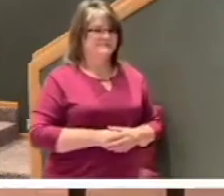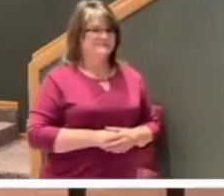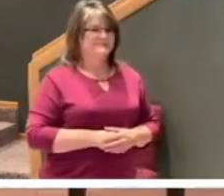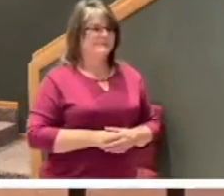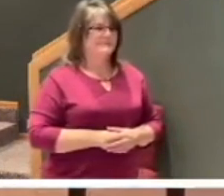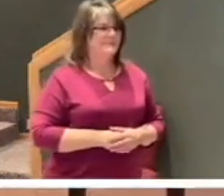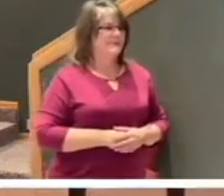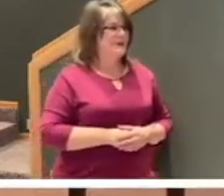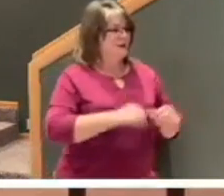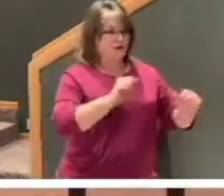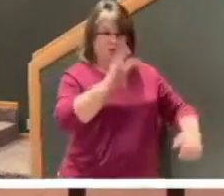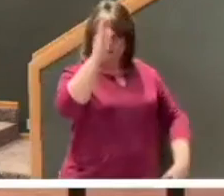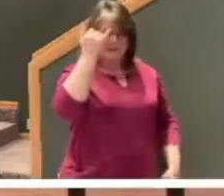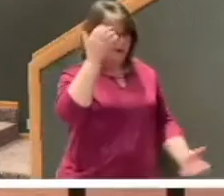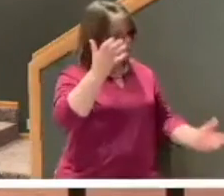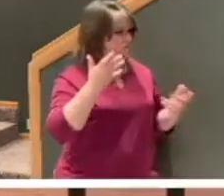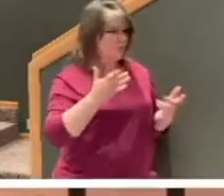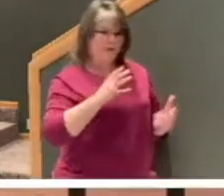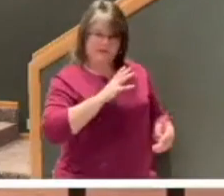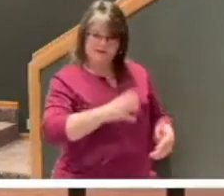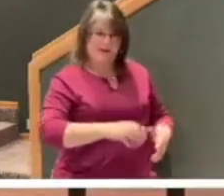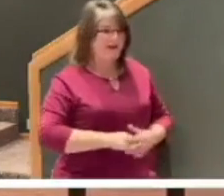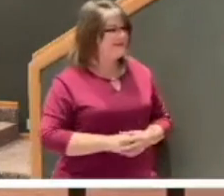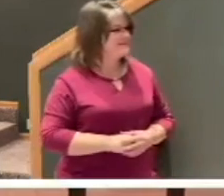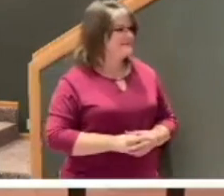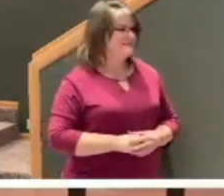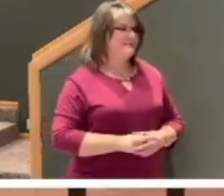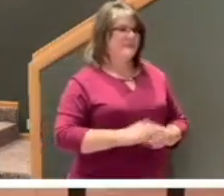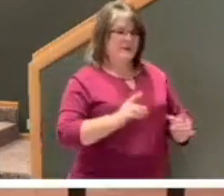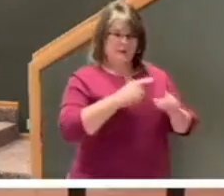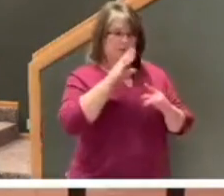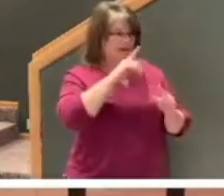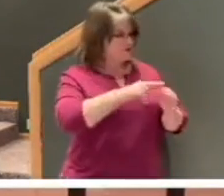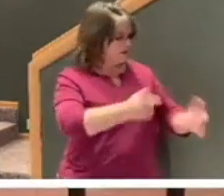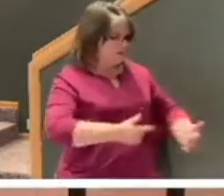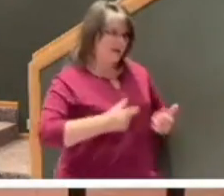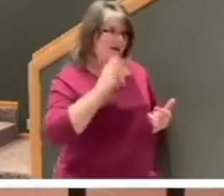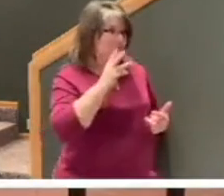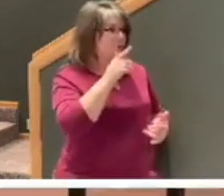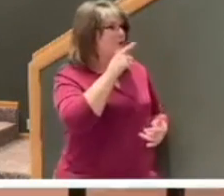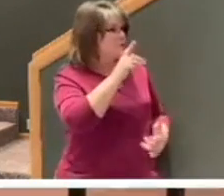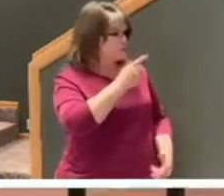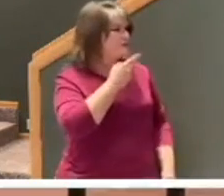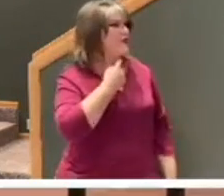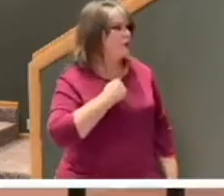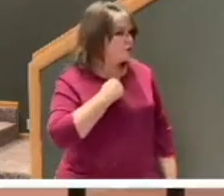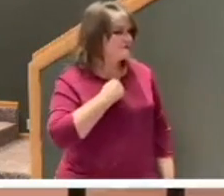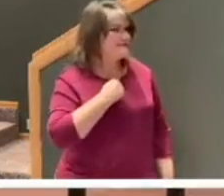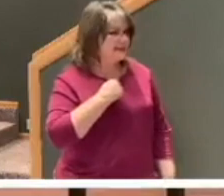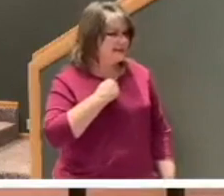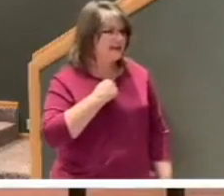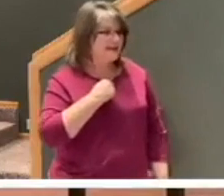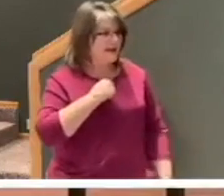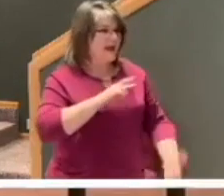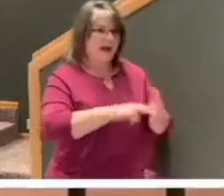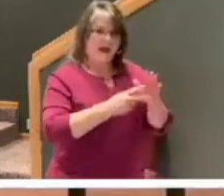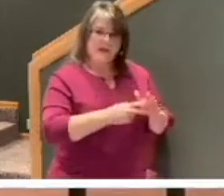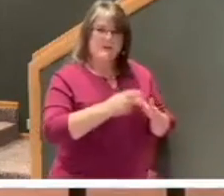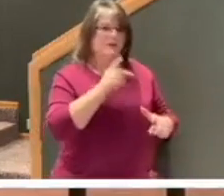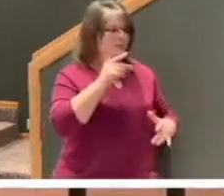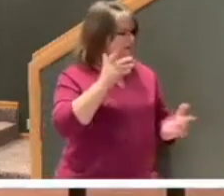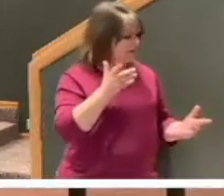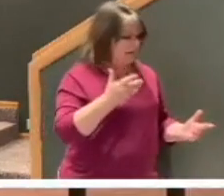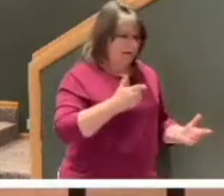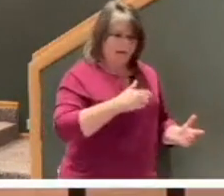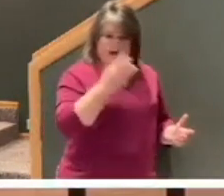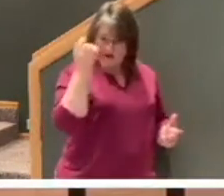You can even raise your hand if you want. That's okay. When I talk about living water, who's thirsty? I mean, who just like, you know what, I